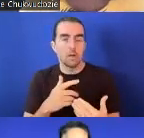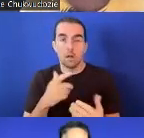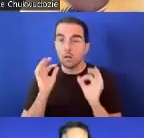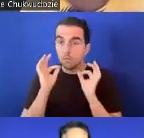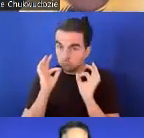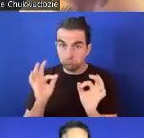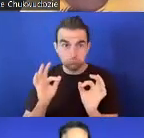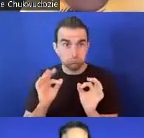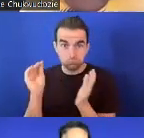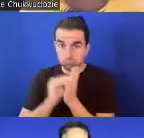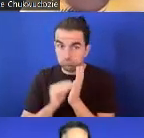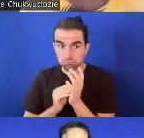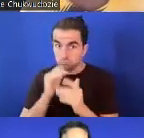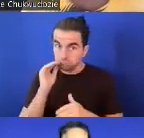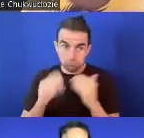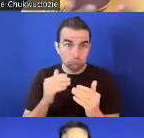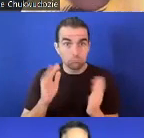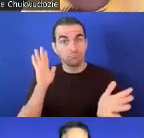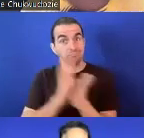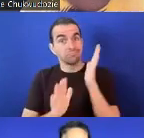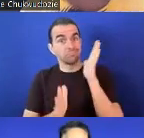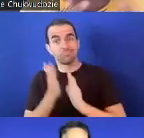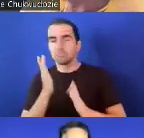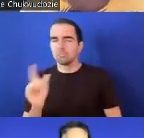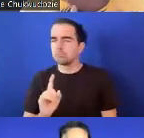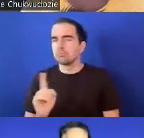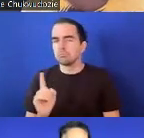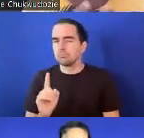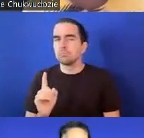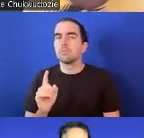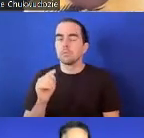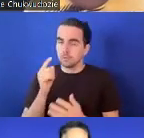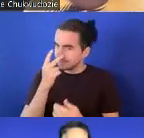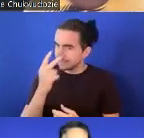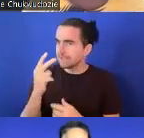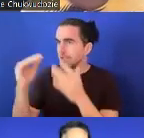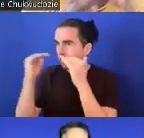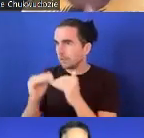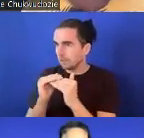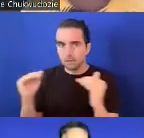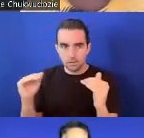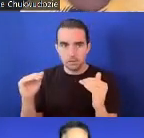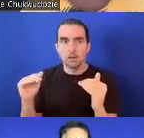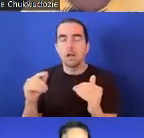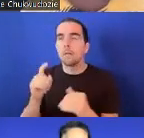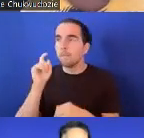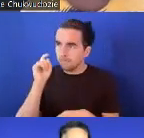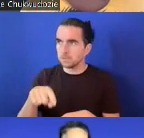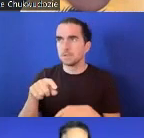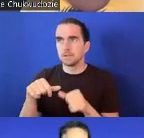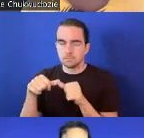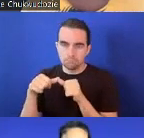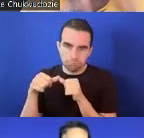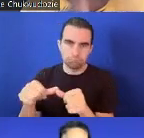up feedback mechanism, you need to maintain it. And then that's by like ensuring immediate and appropriate response. When a